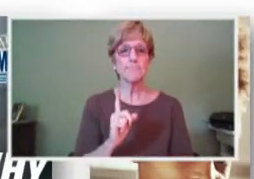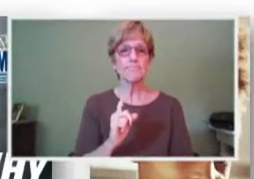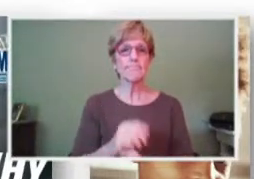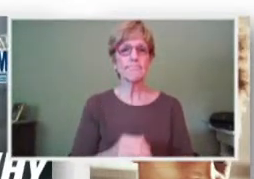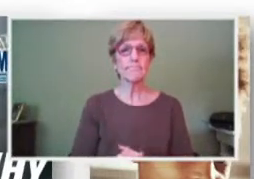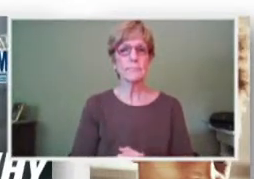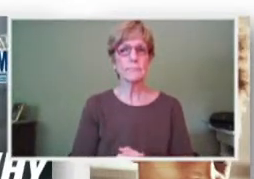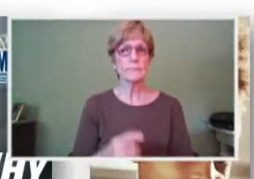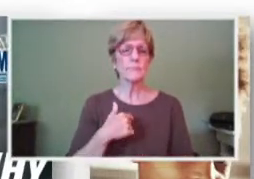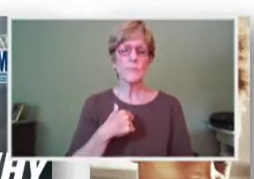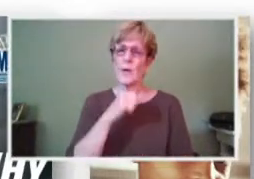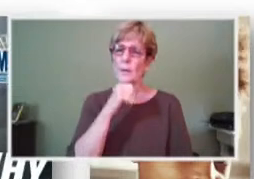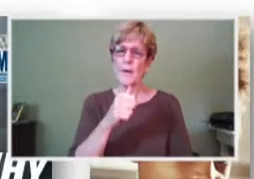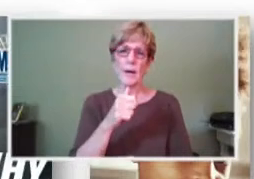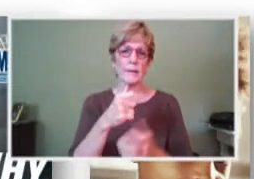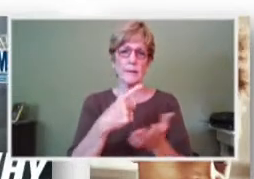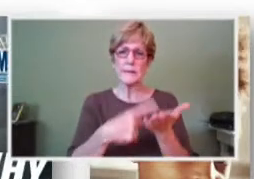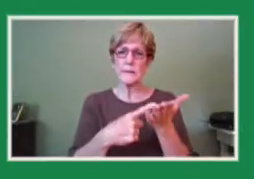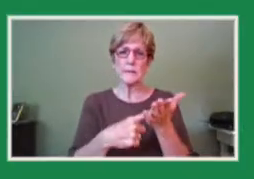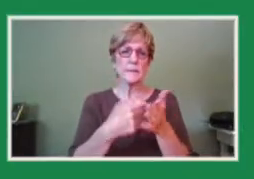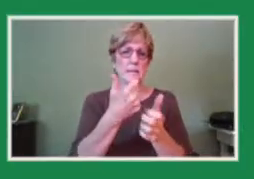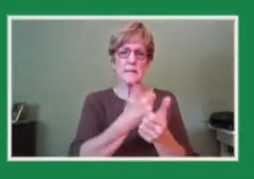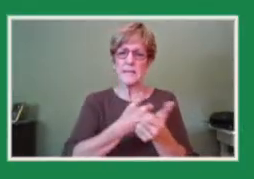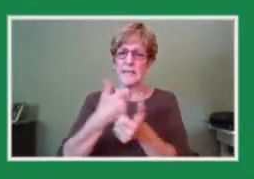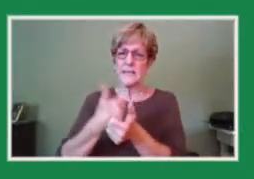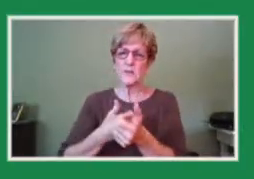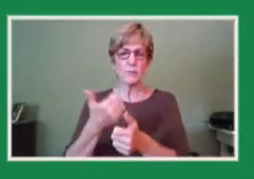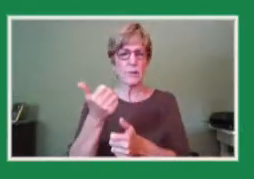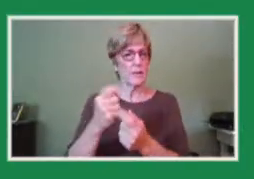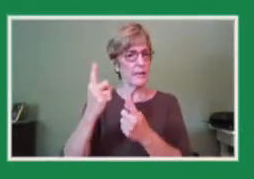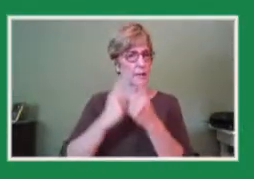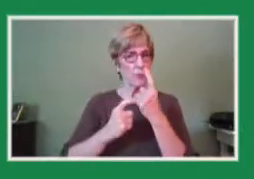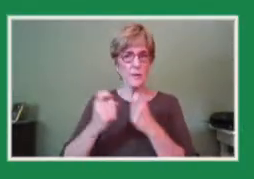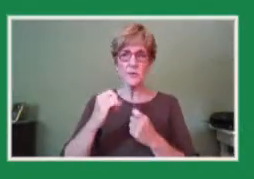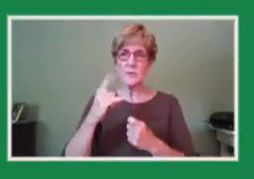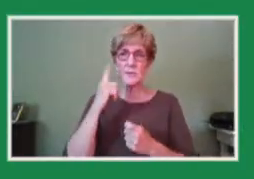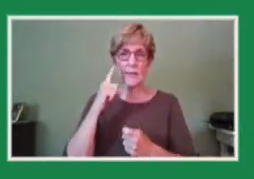I'm not going to go through each of those, but if you have any questions about that, and I think